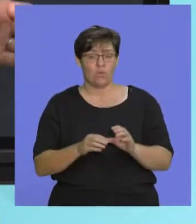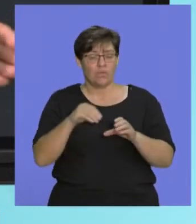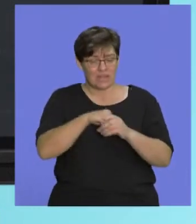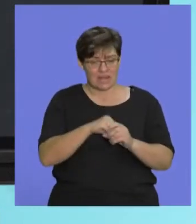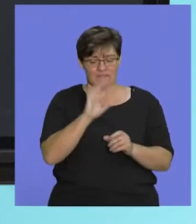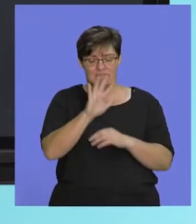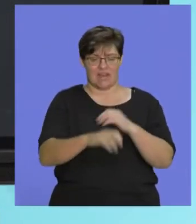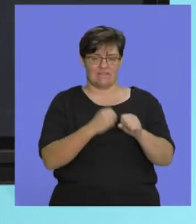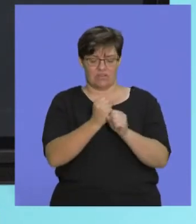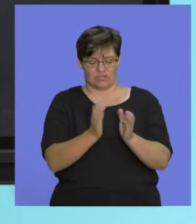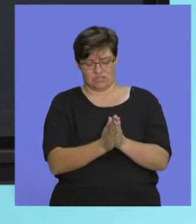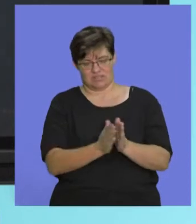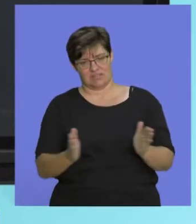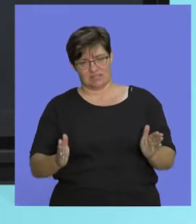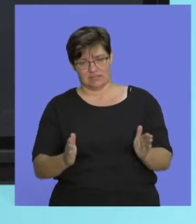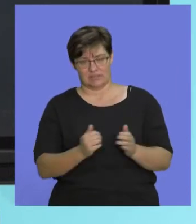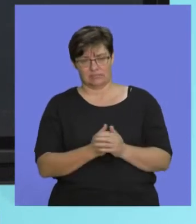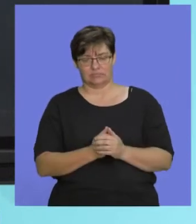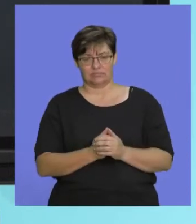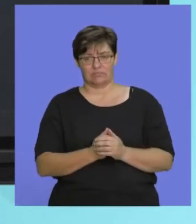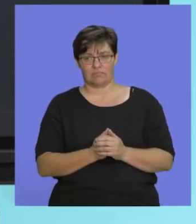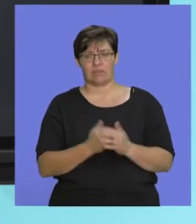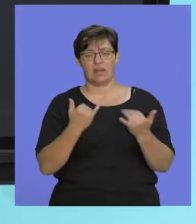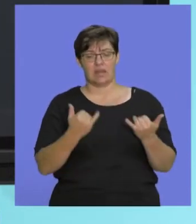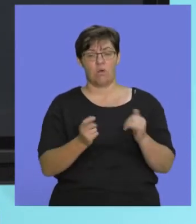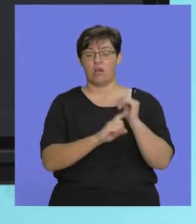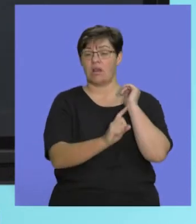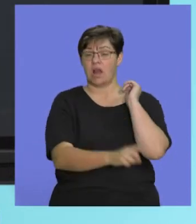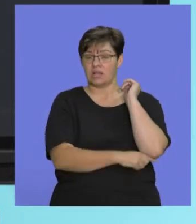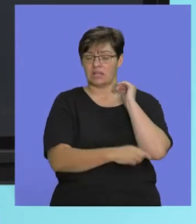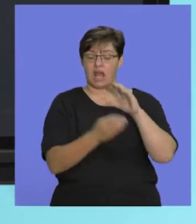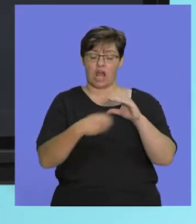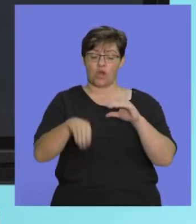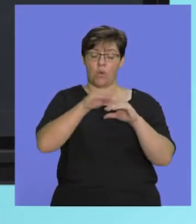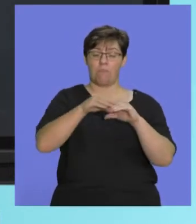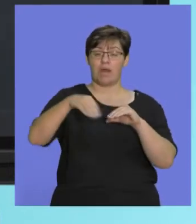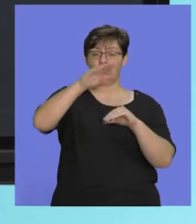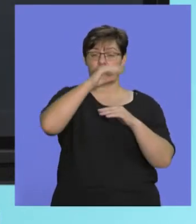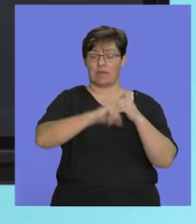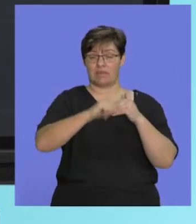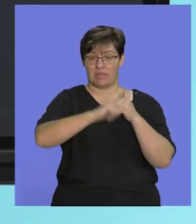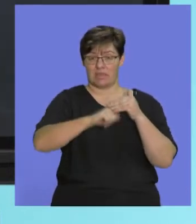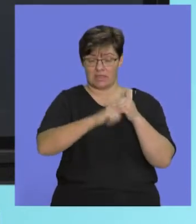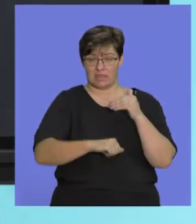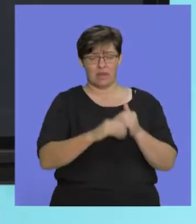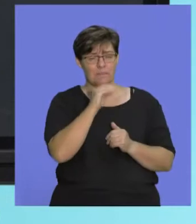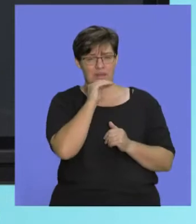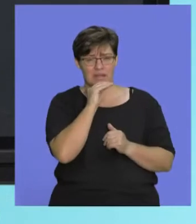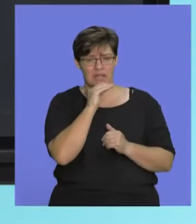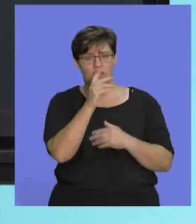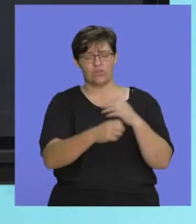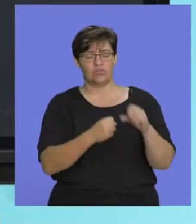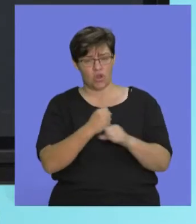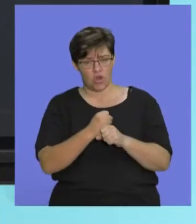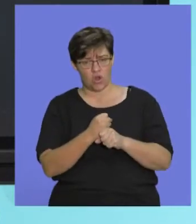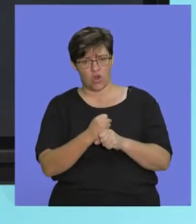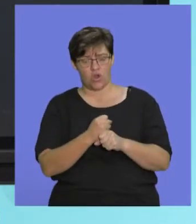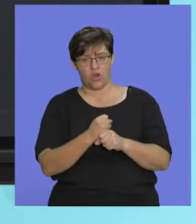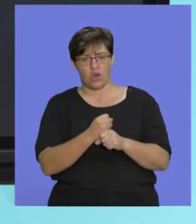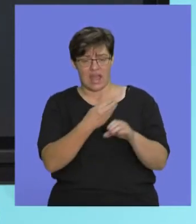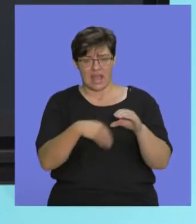in the period of his investment. And then with the last one, which is compounded monthly, it means that every